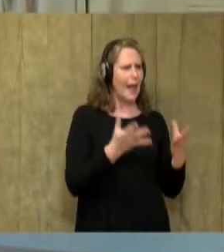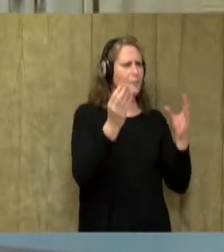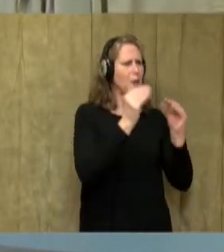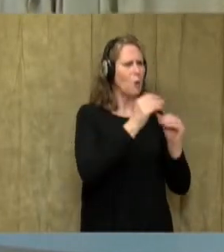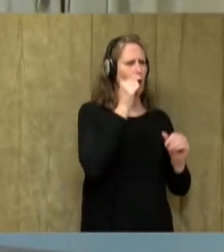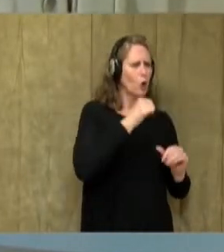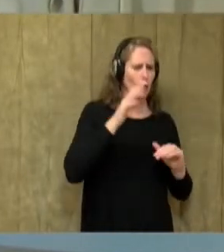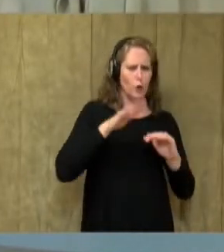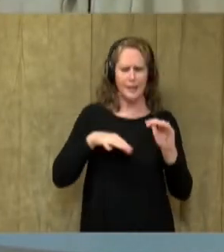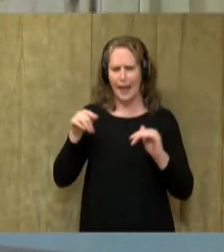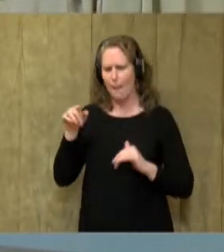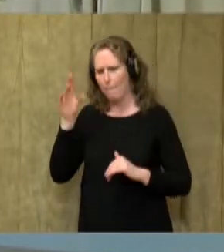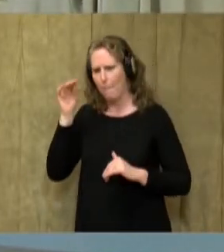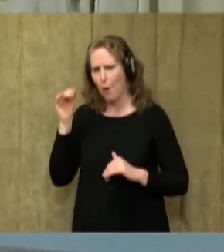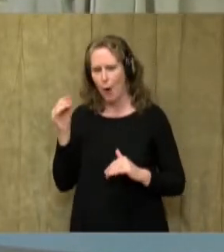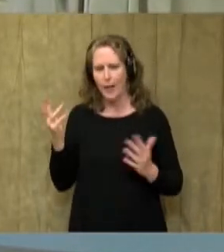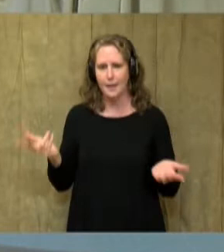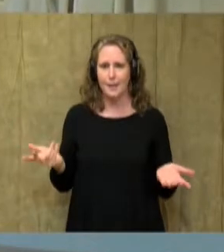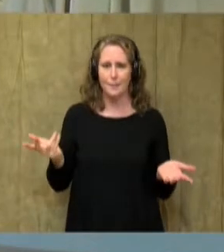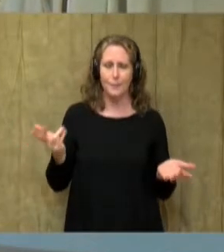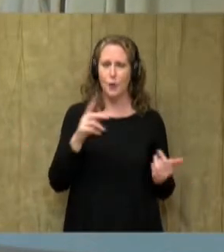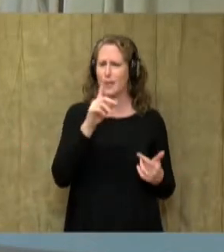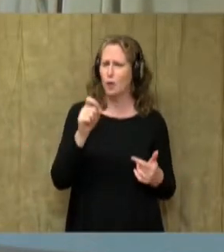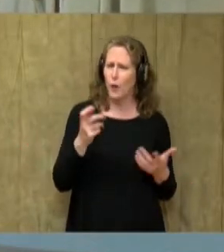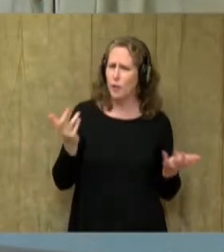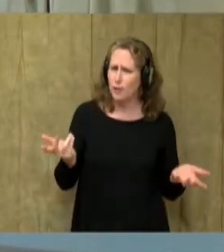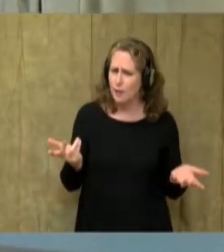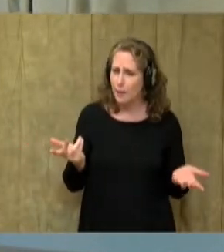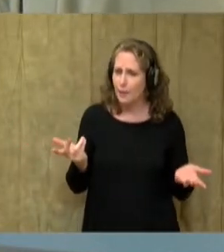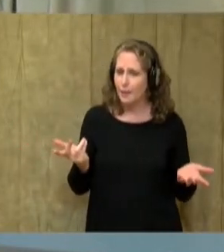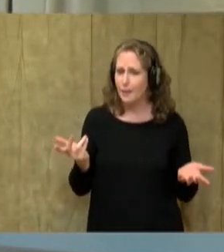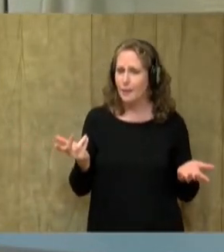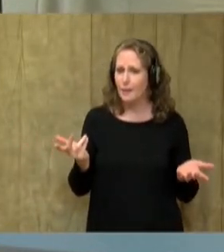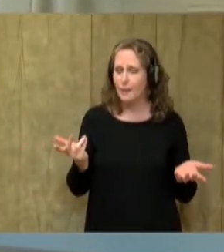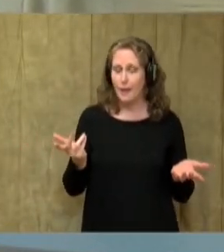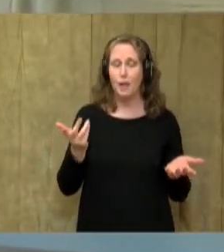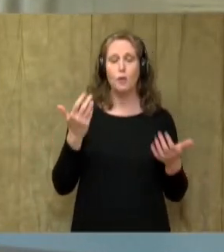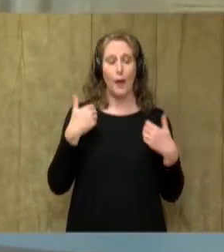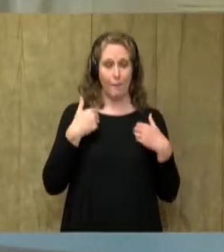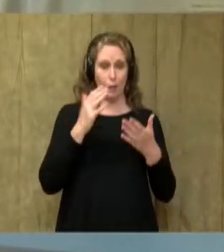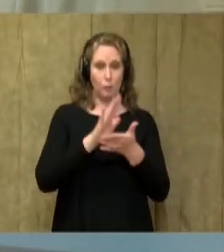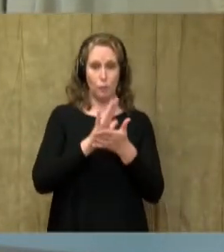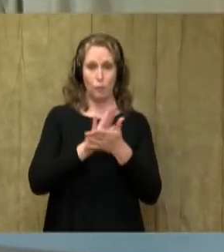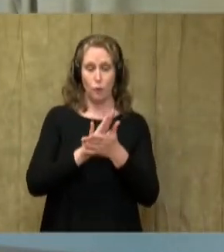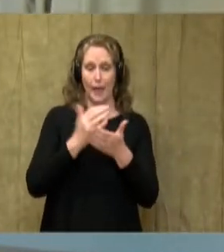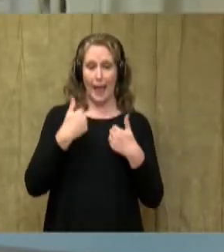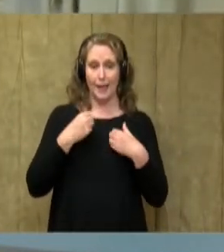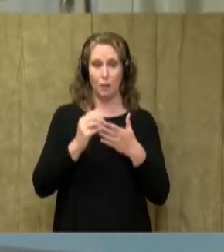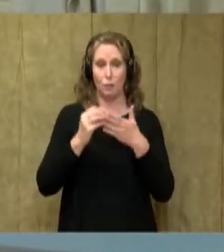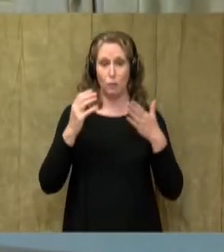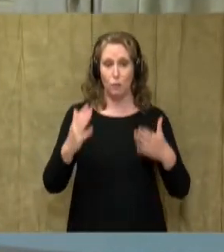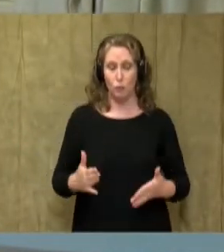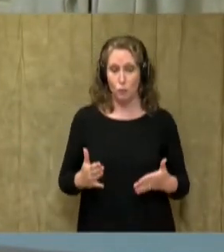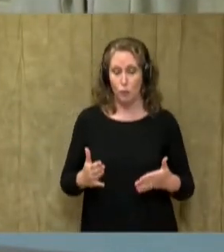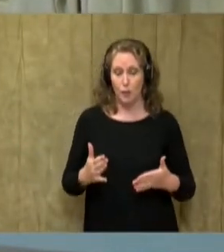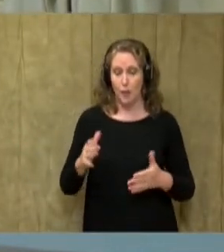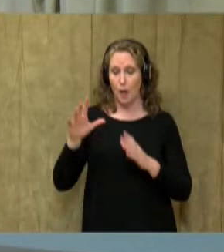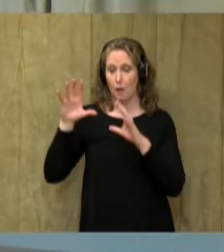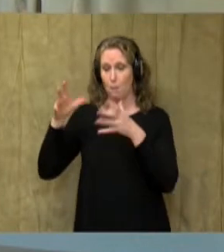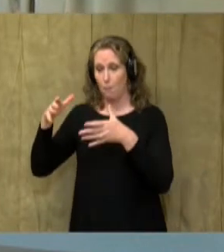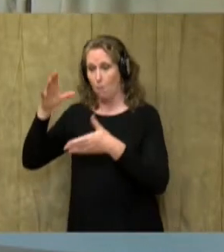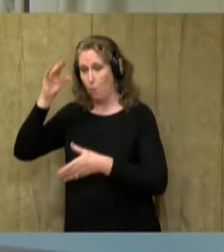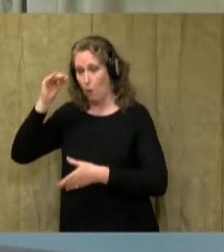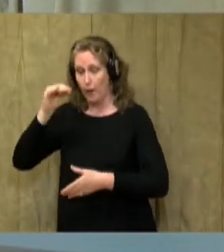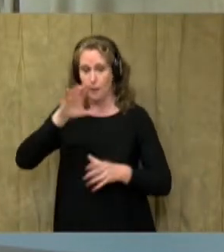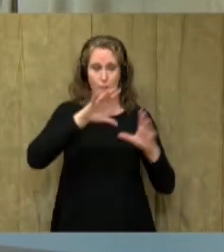about our problem. What is the problem about? Well, it's about a school that has some students. They have some boys and they have